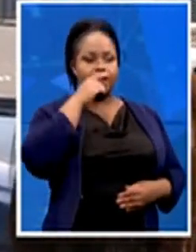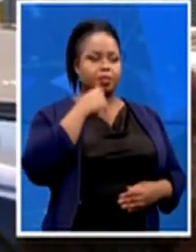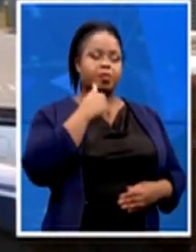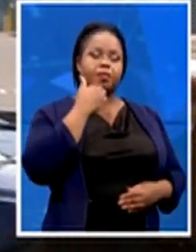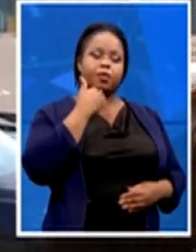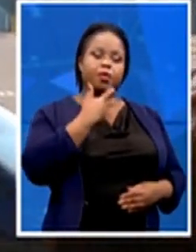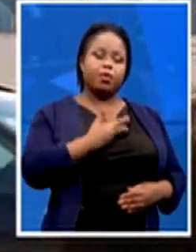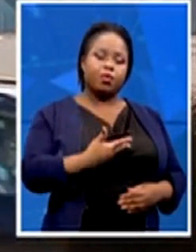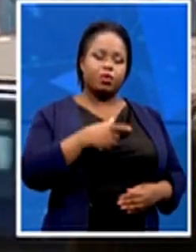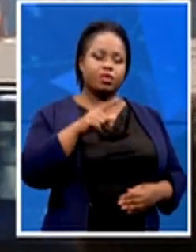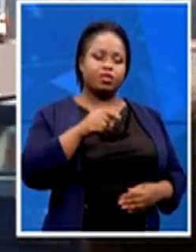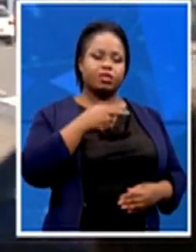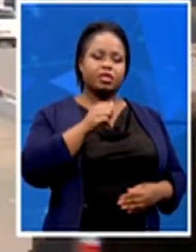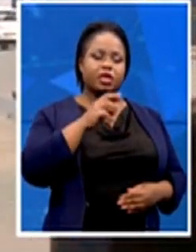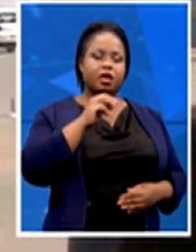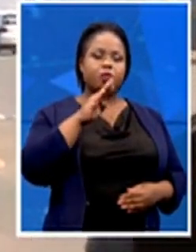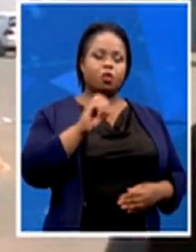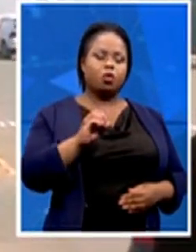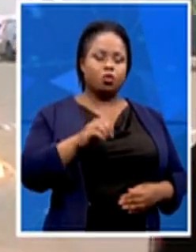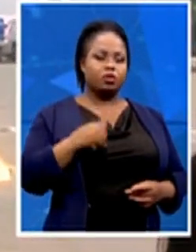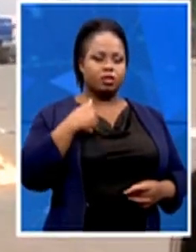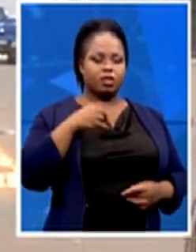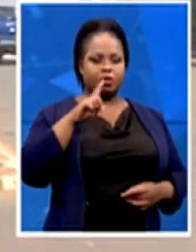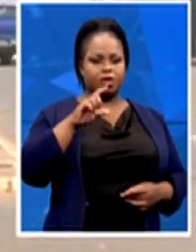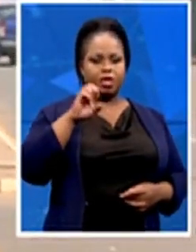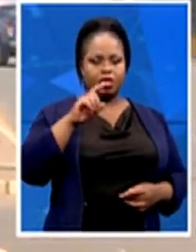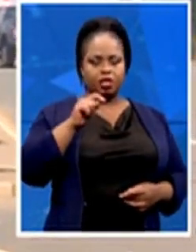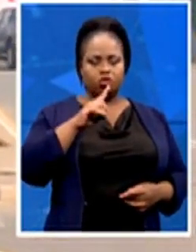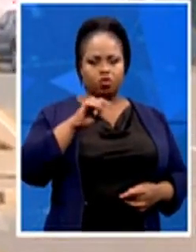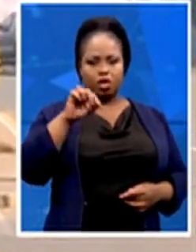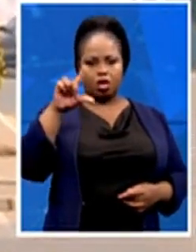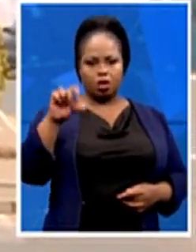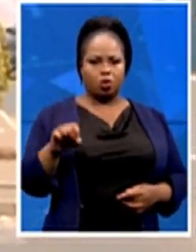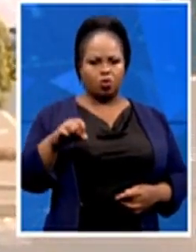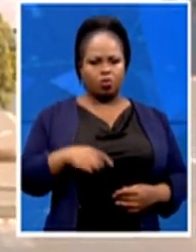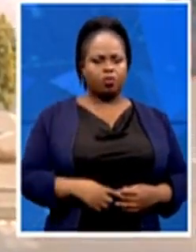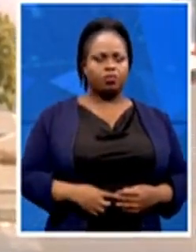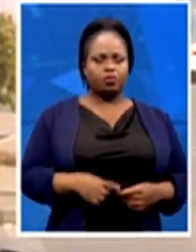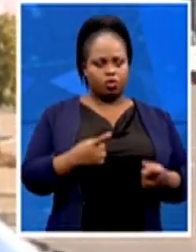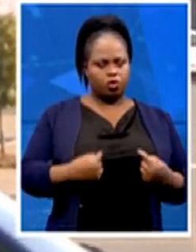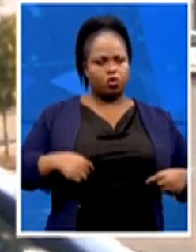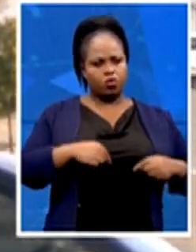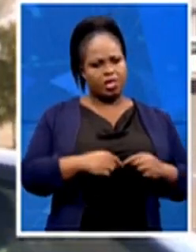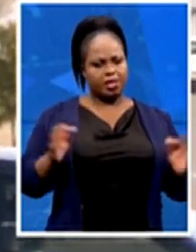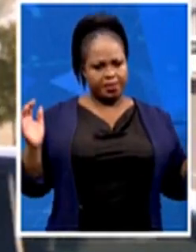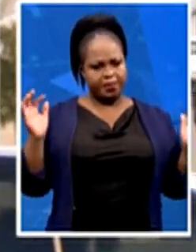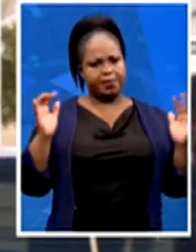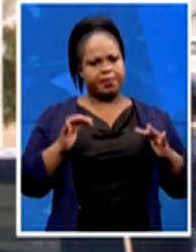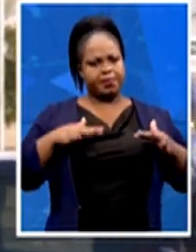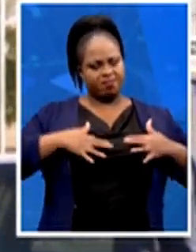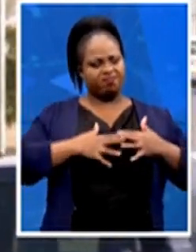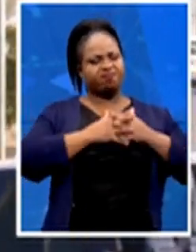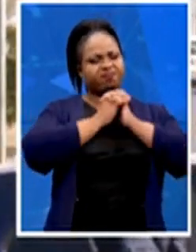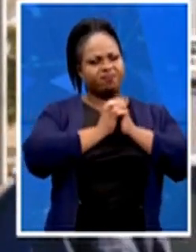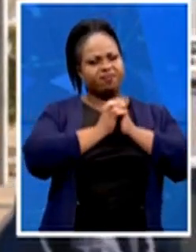Letswalo. Look, the purpose of us coming together is the future of our kids.